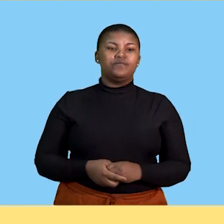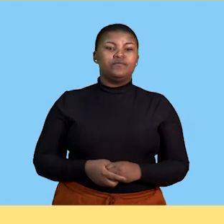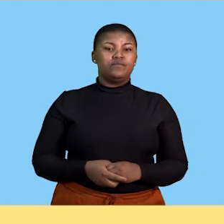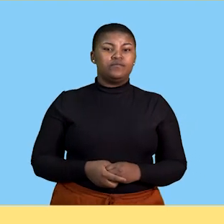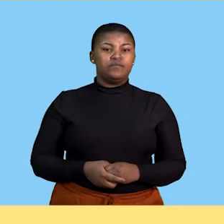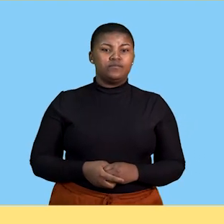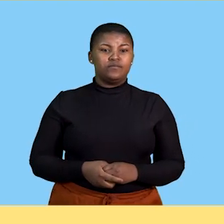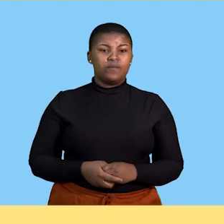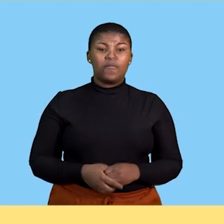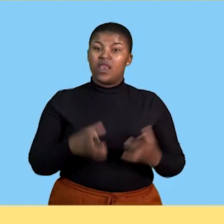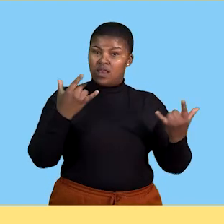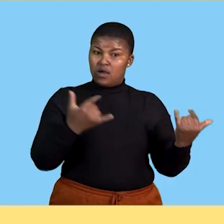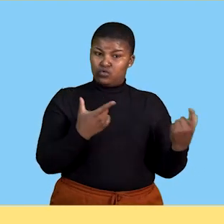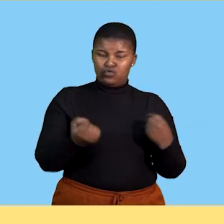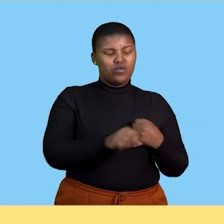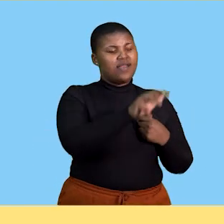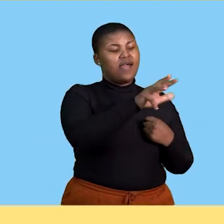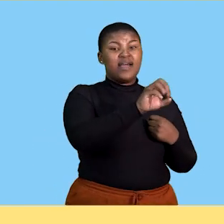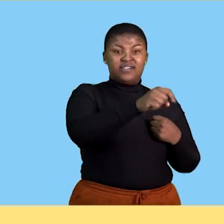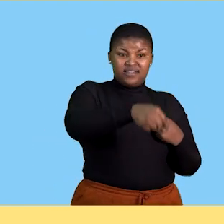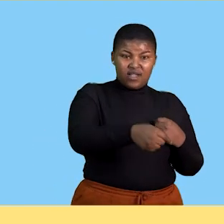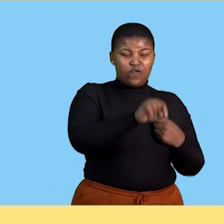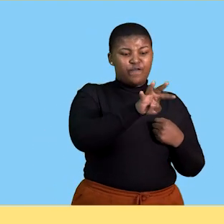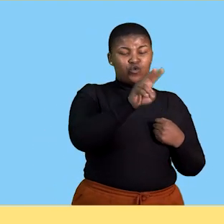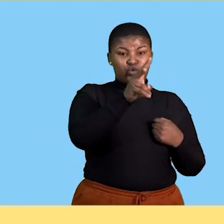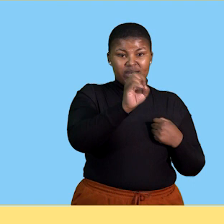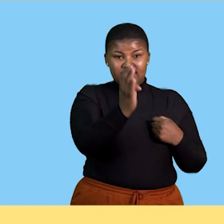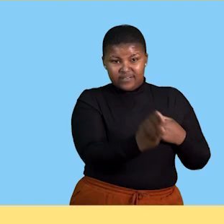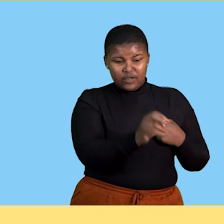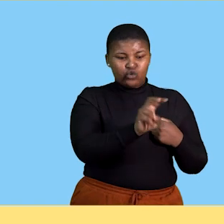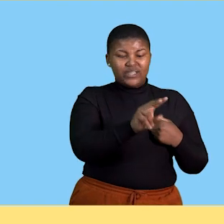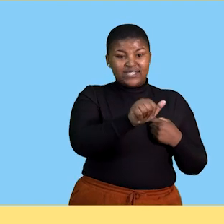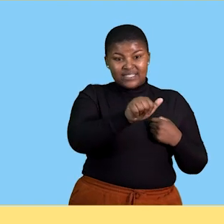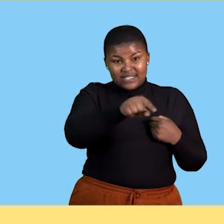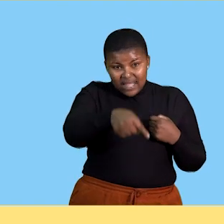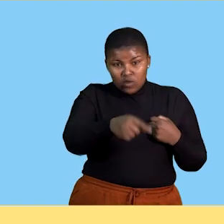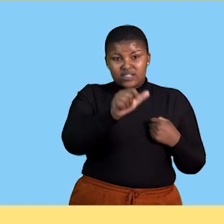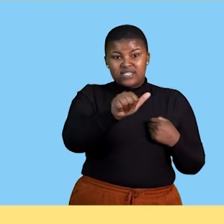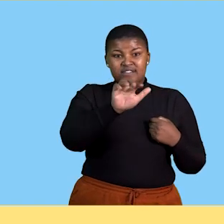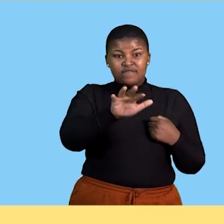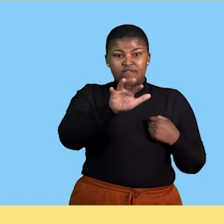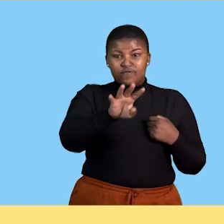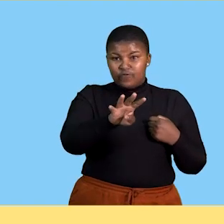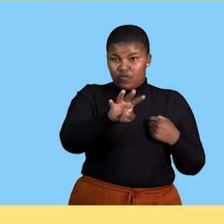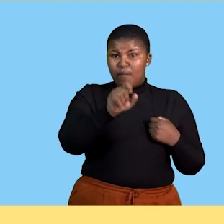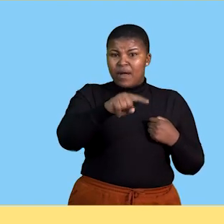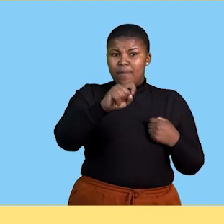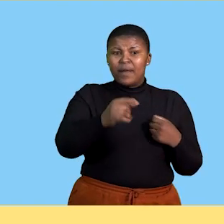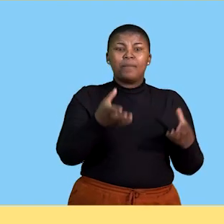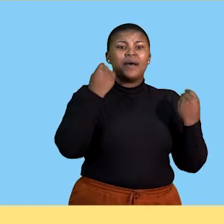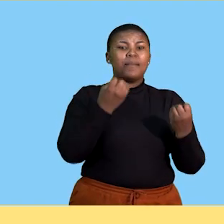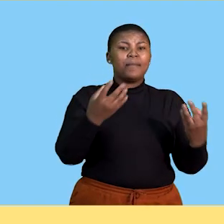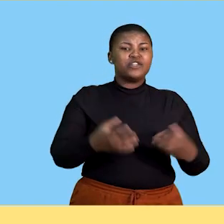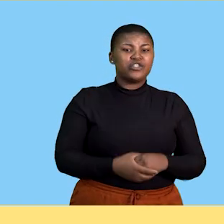26,654. If I take my 90,420, I divide it by 26,654. I now